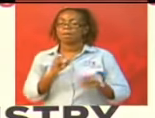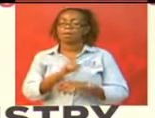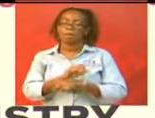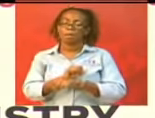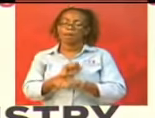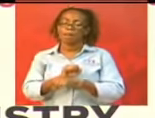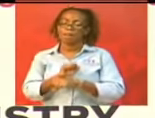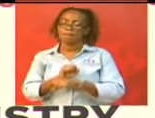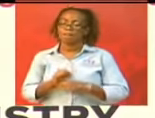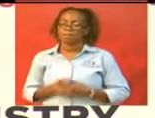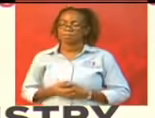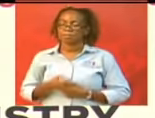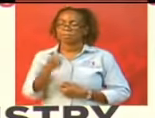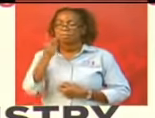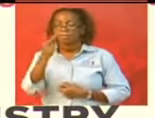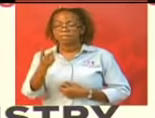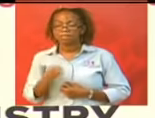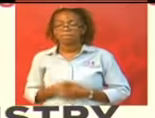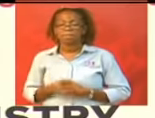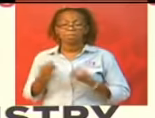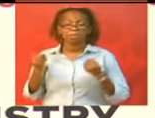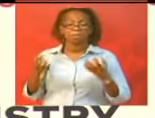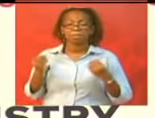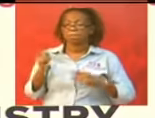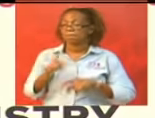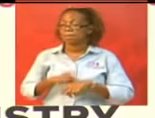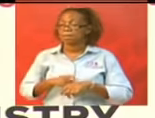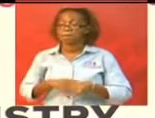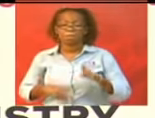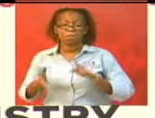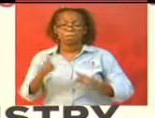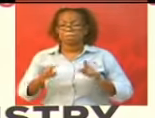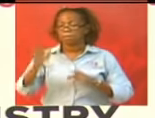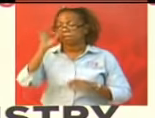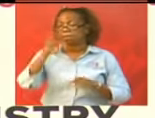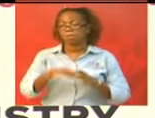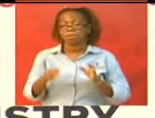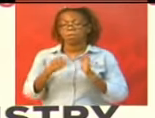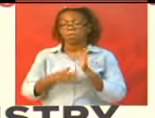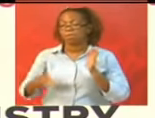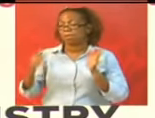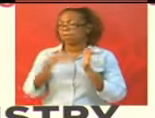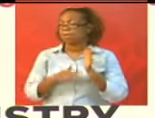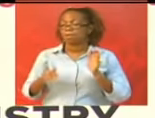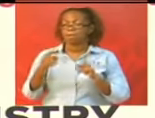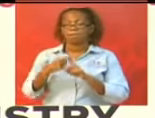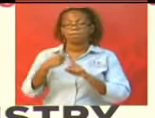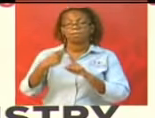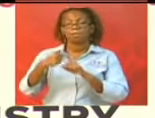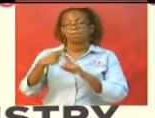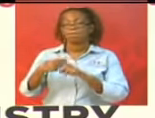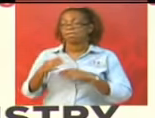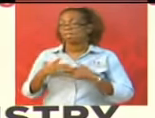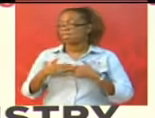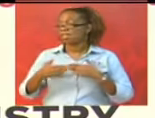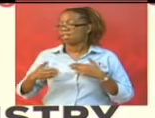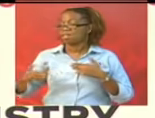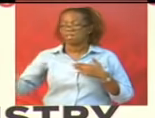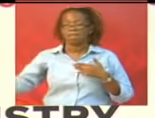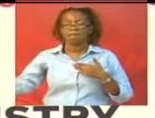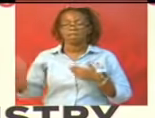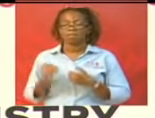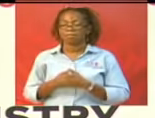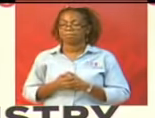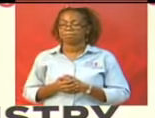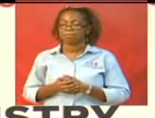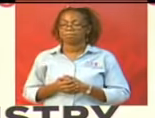We have seen those people coming back positive, but if you, of course, come back positive, it will be difficult for your employer to let you back into work at that point in